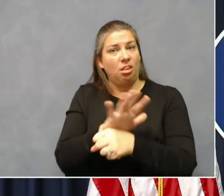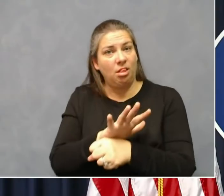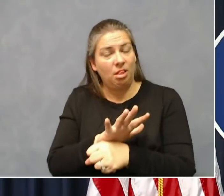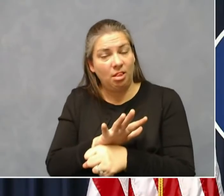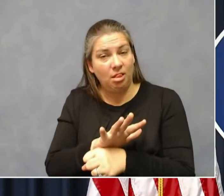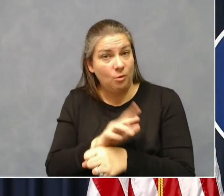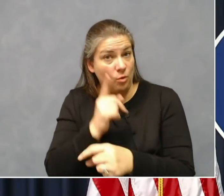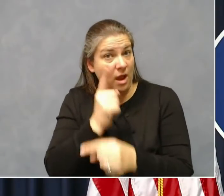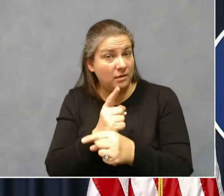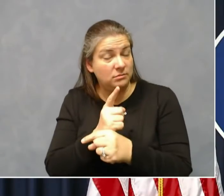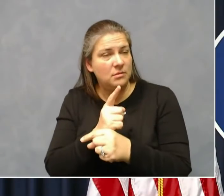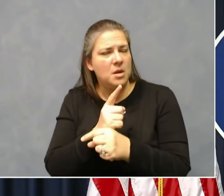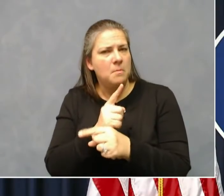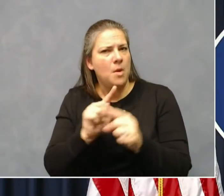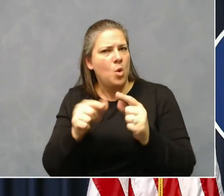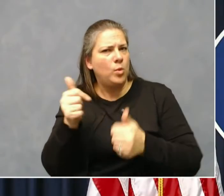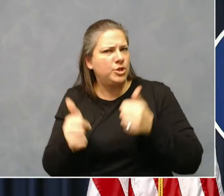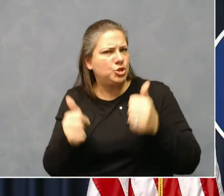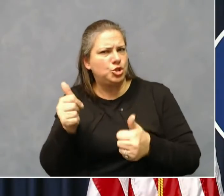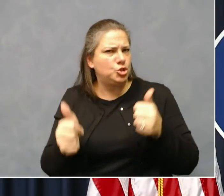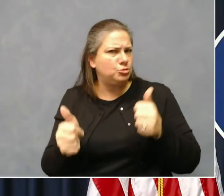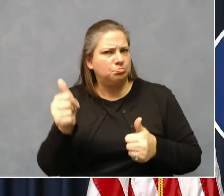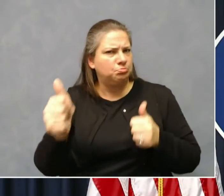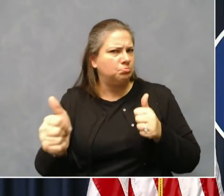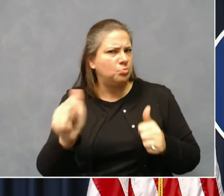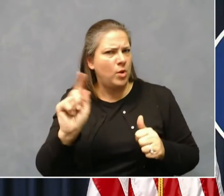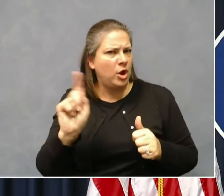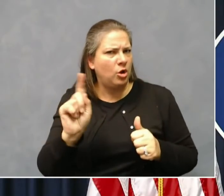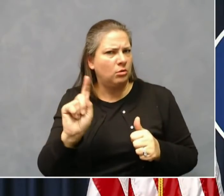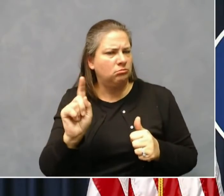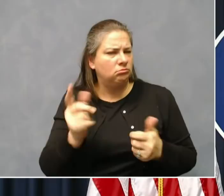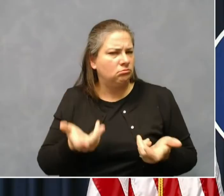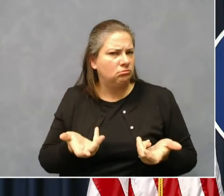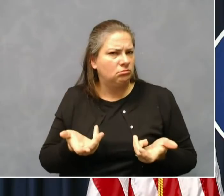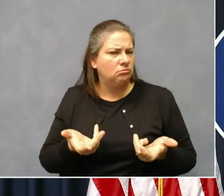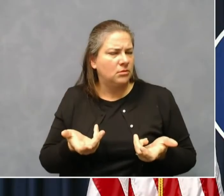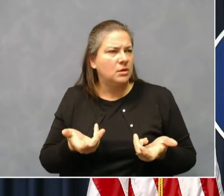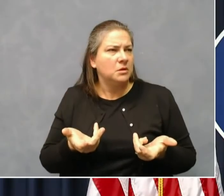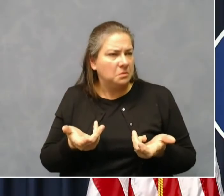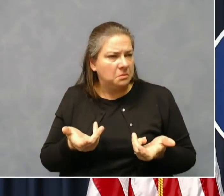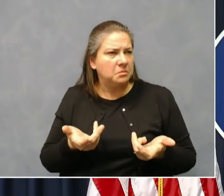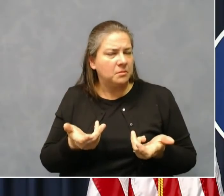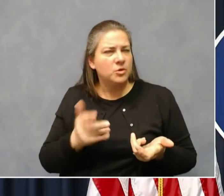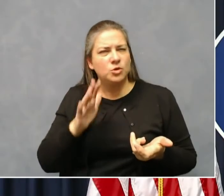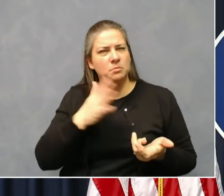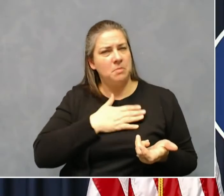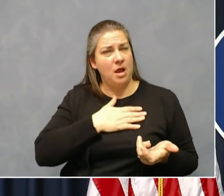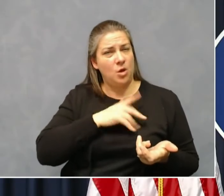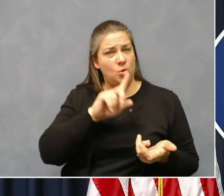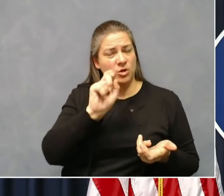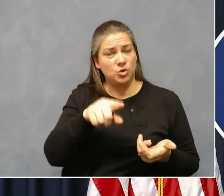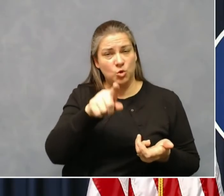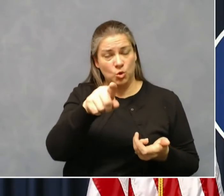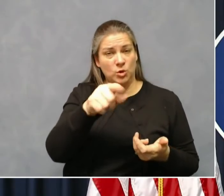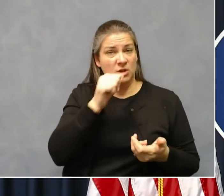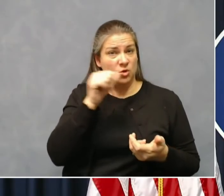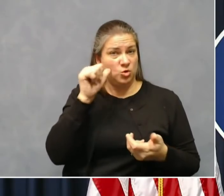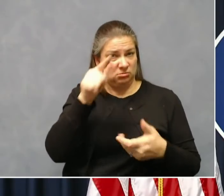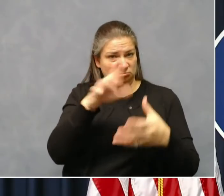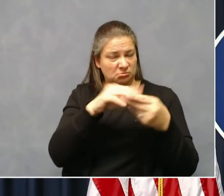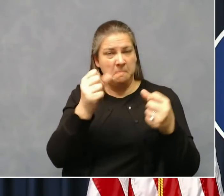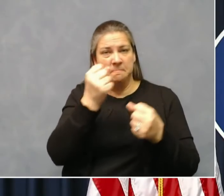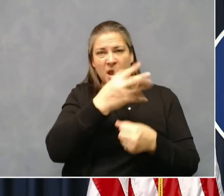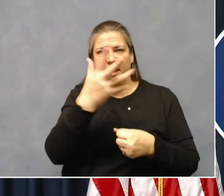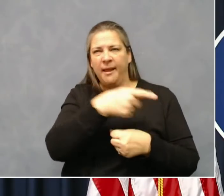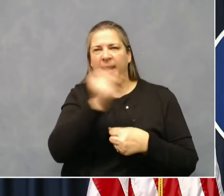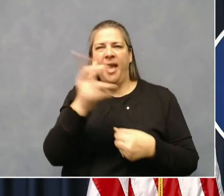which hospitals have what amount of beds. And so my question is, you said yesterday many of our healthcare systems are stretched to the